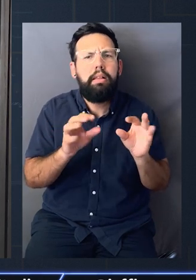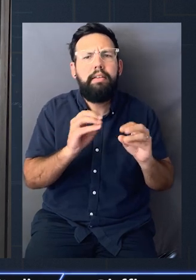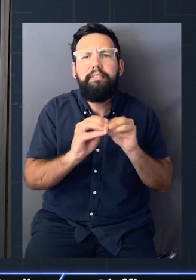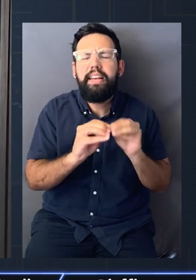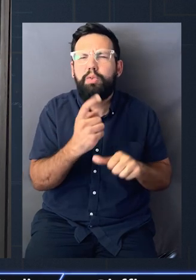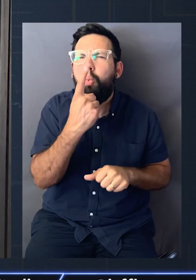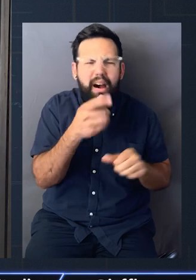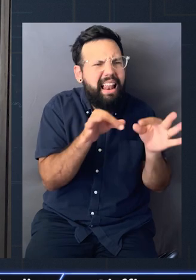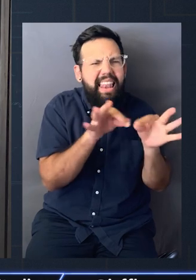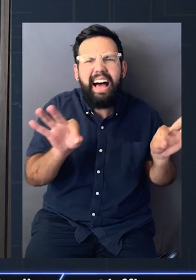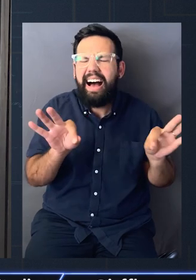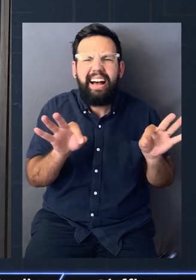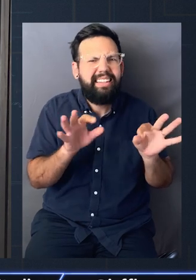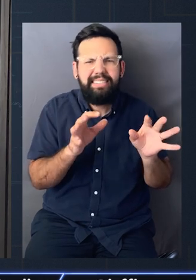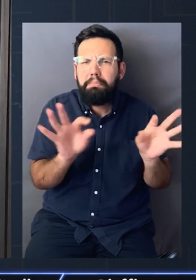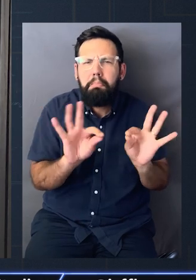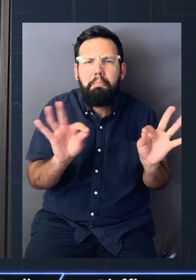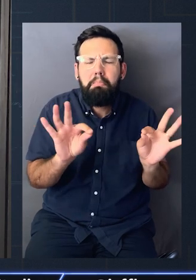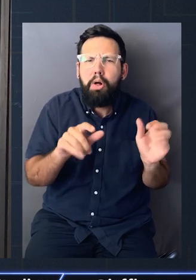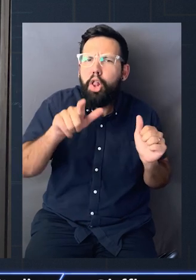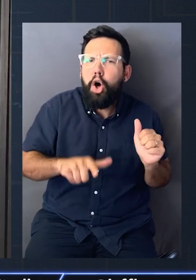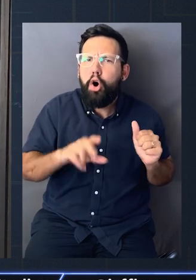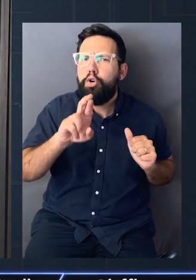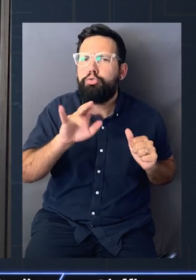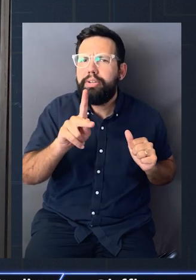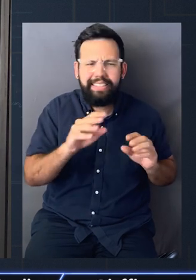a one-line, very, very low-risk fix.